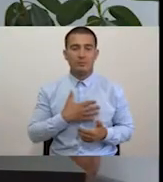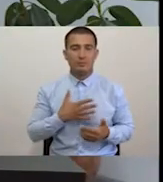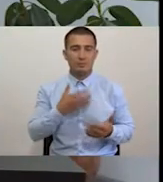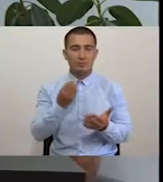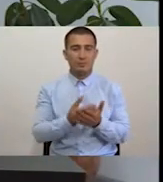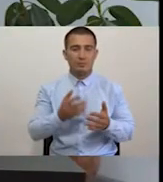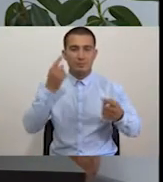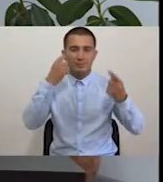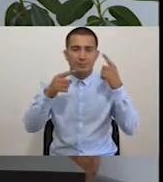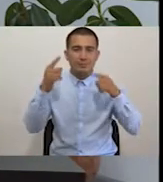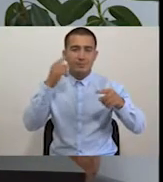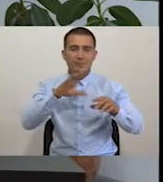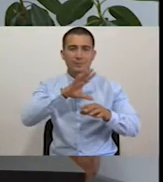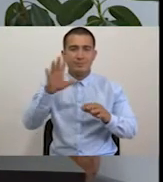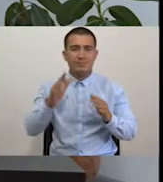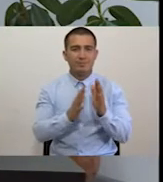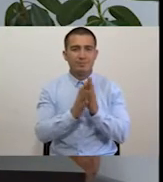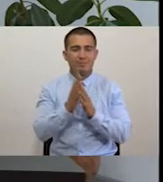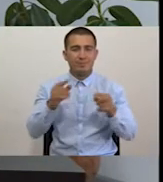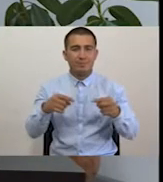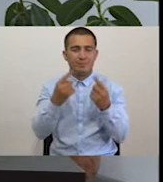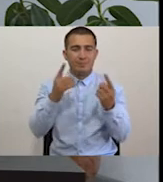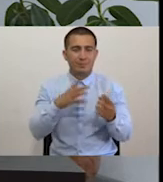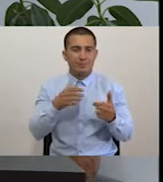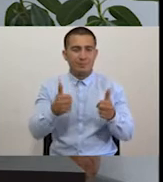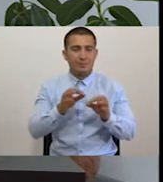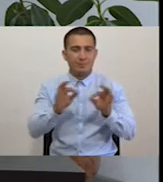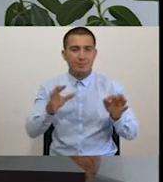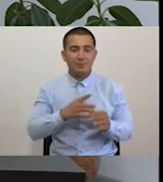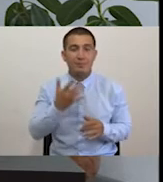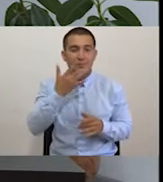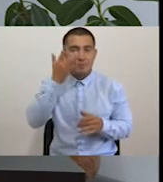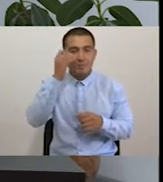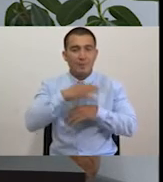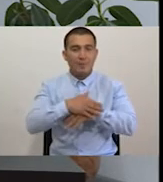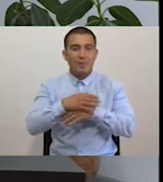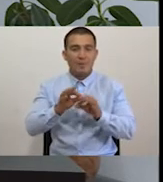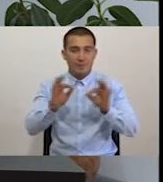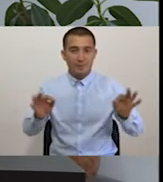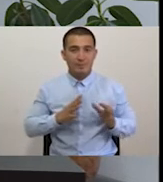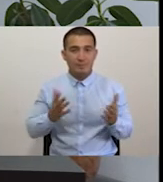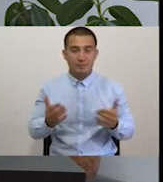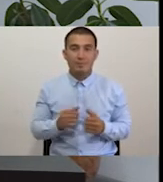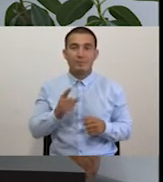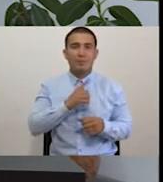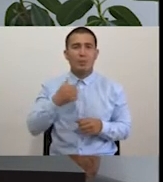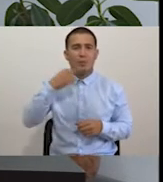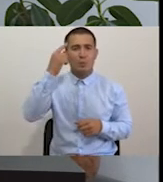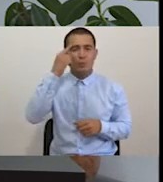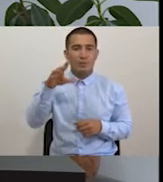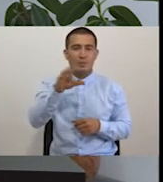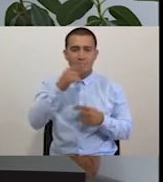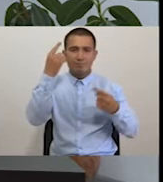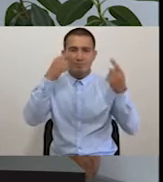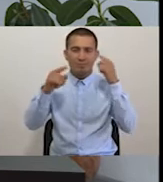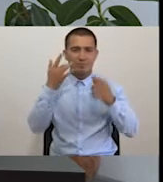Mening ijodkor o'quvchilarim, yozgi ta'til davomida maroqli dam olayapsizlarmi? Men bilaman, siz albatta ijod qilish